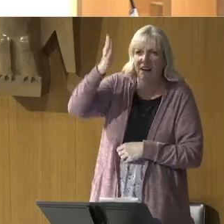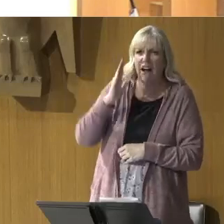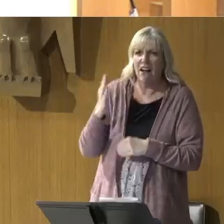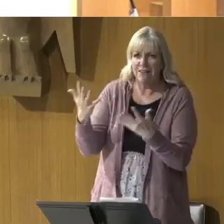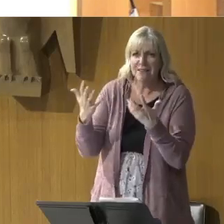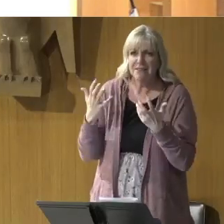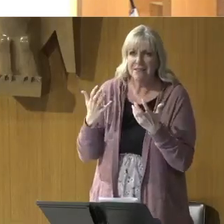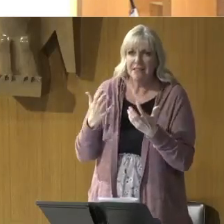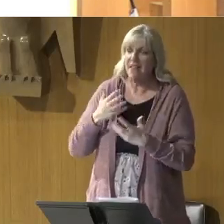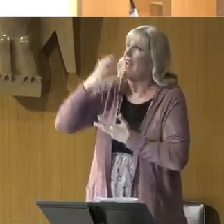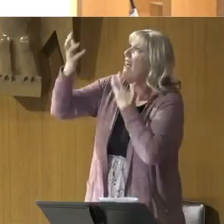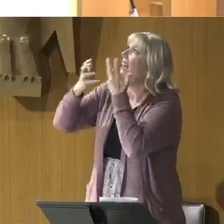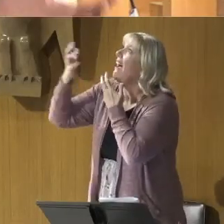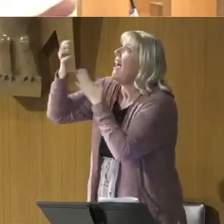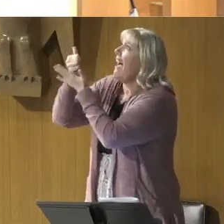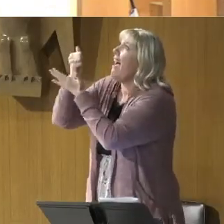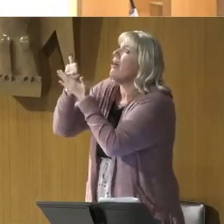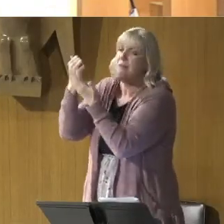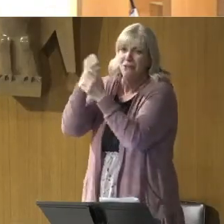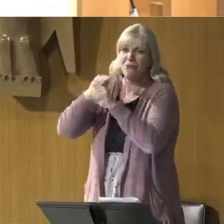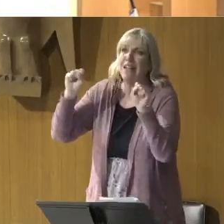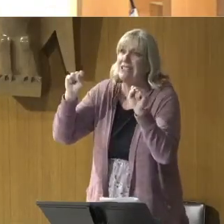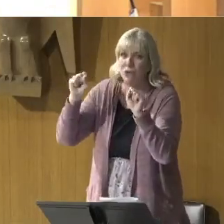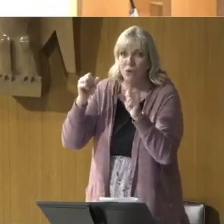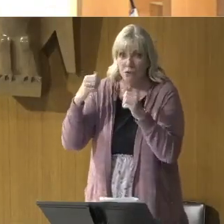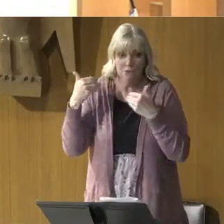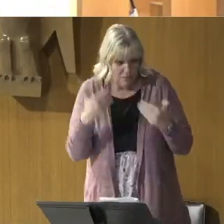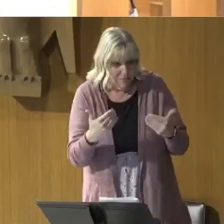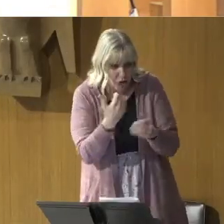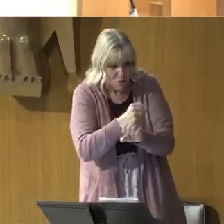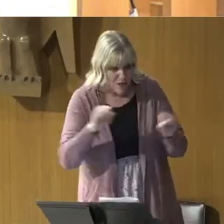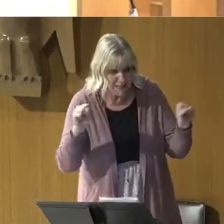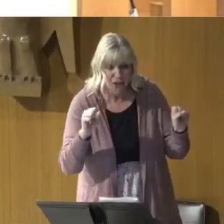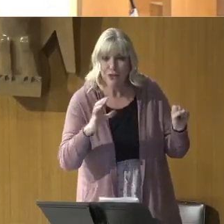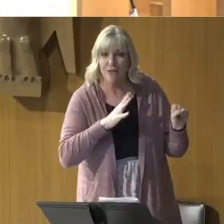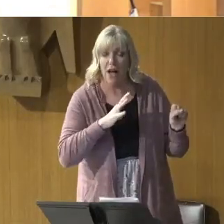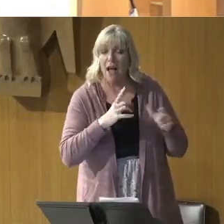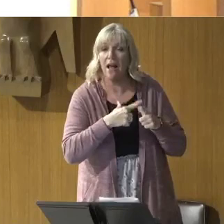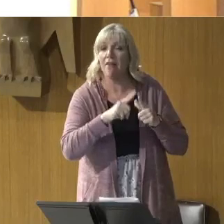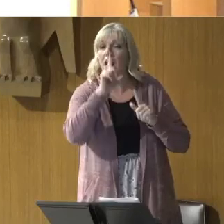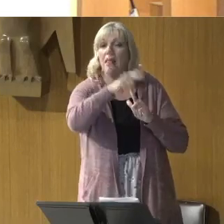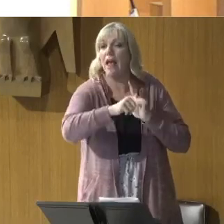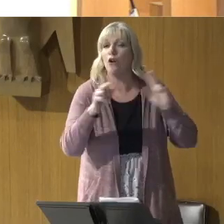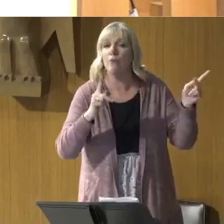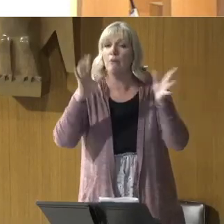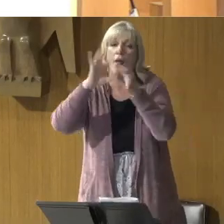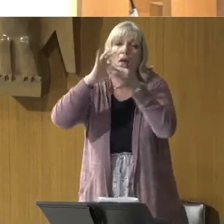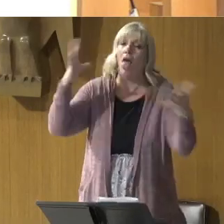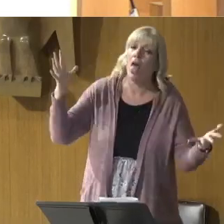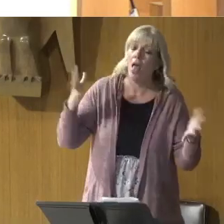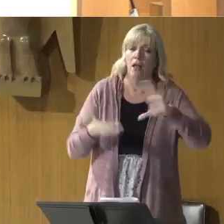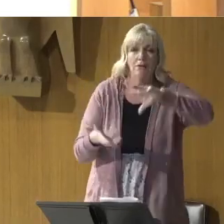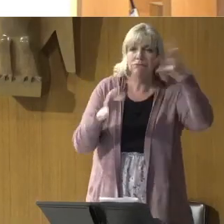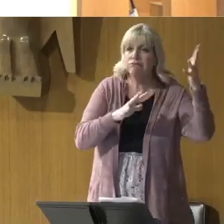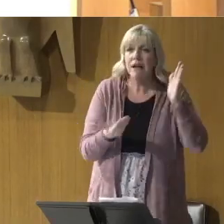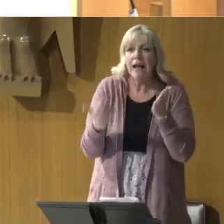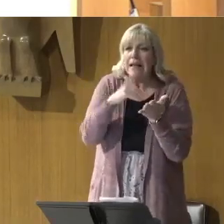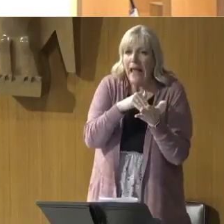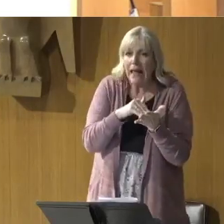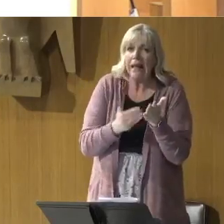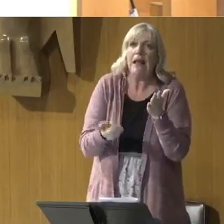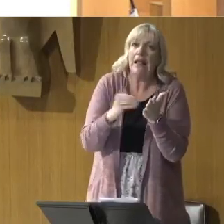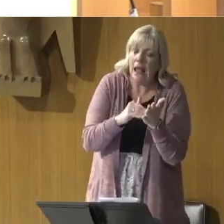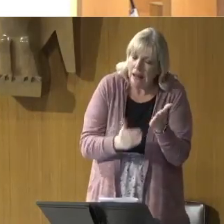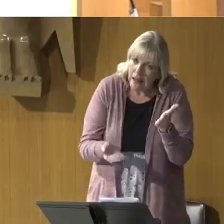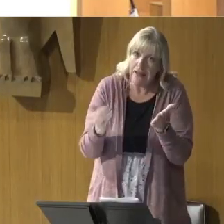out to God for help. God rescues them, only for the people to fall into the same corruption once again